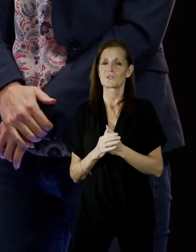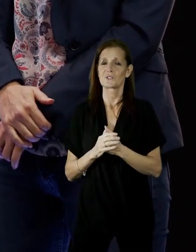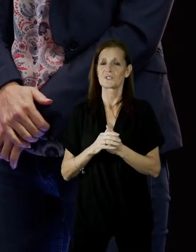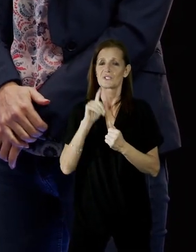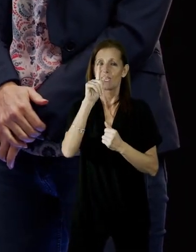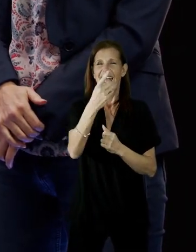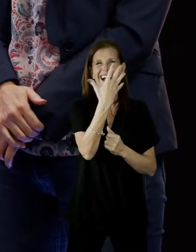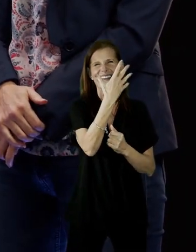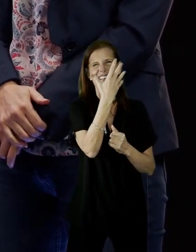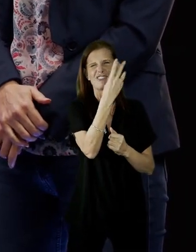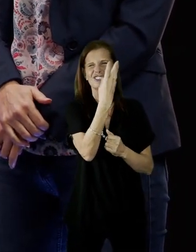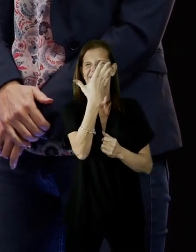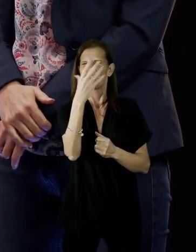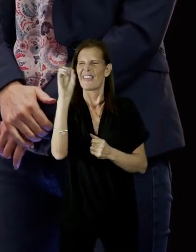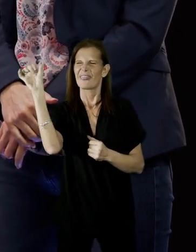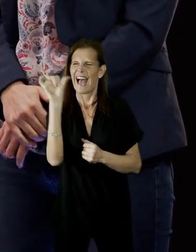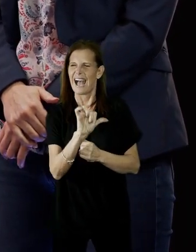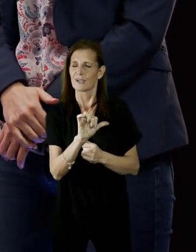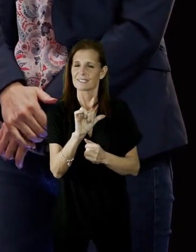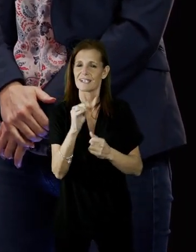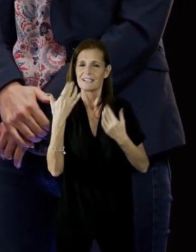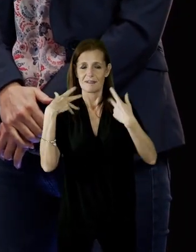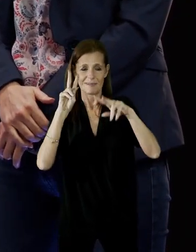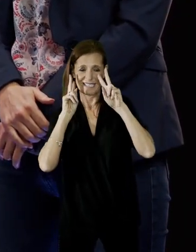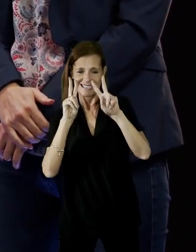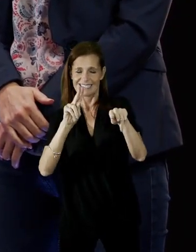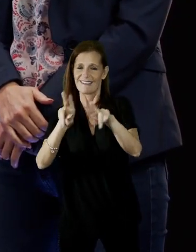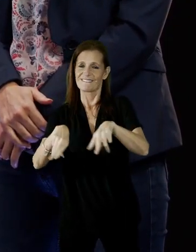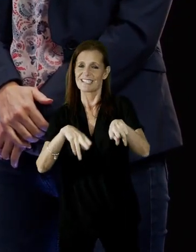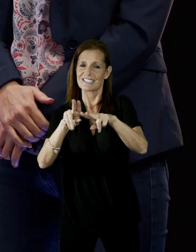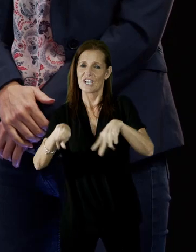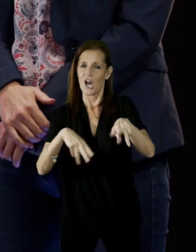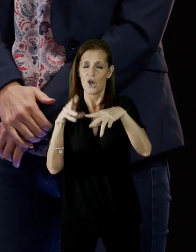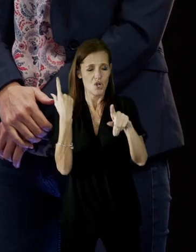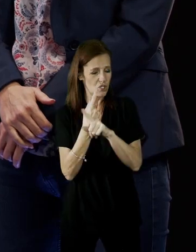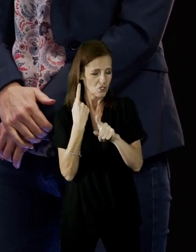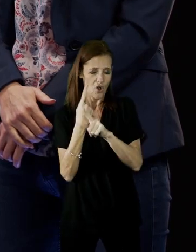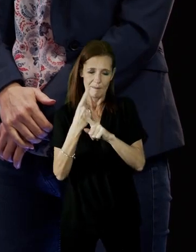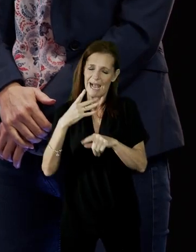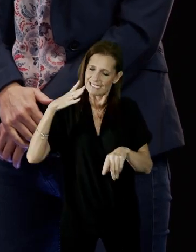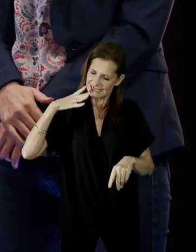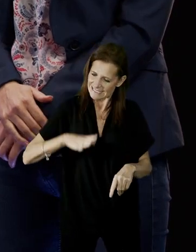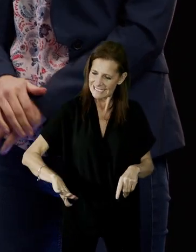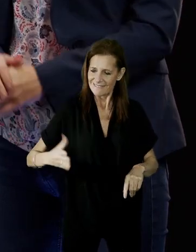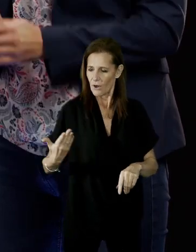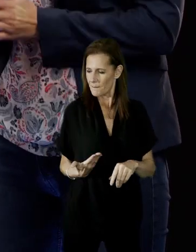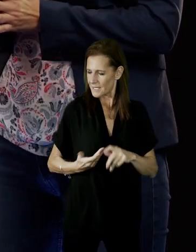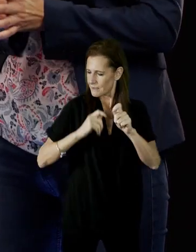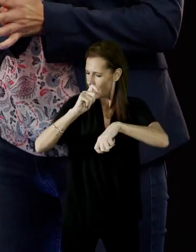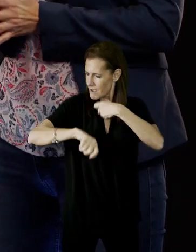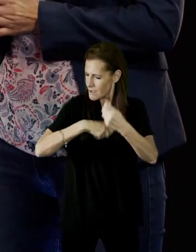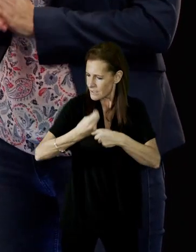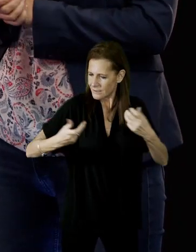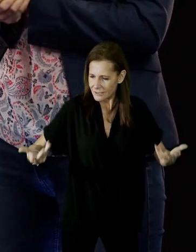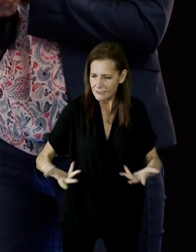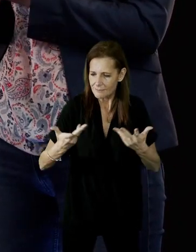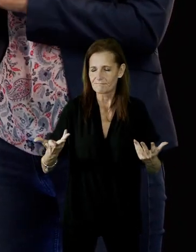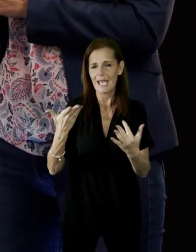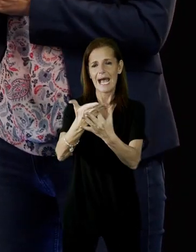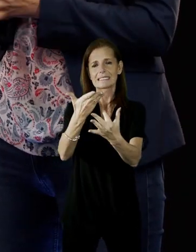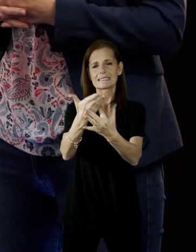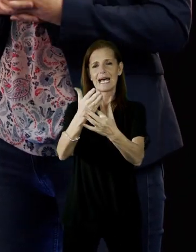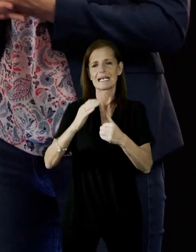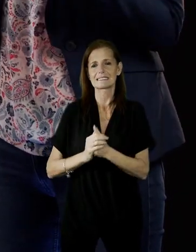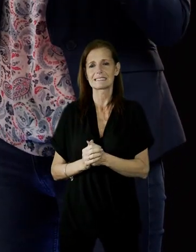350,000 people have so far seen our video series that we did, highlighting the need for tourism businesses to be accessible. And